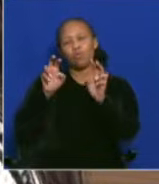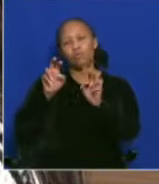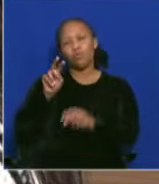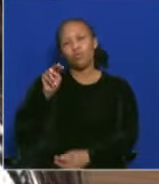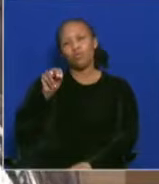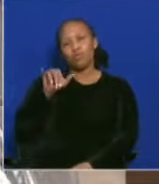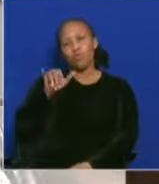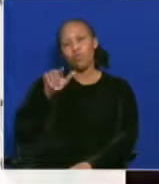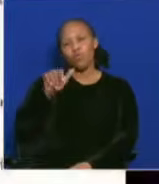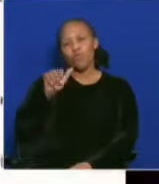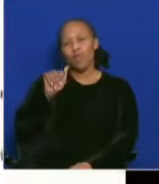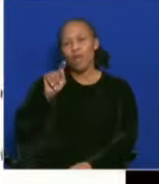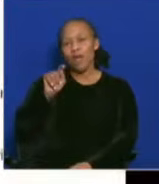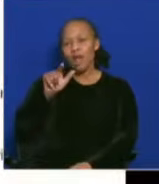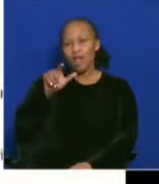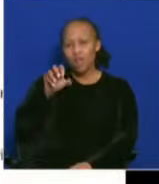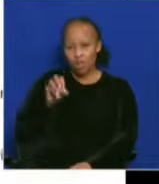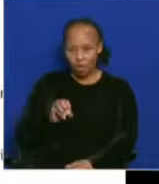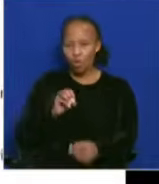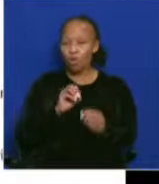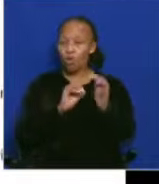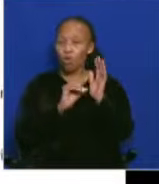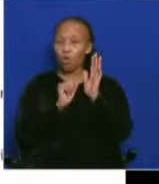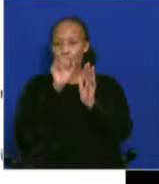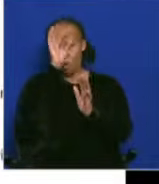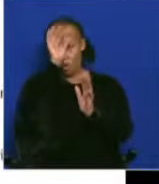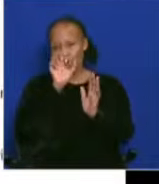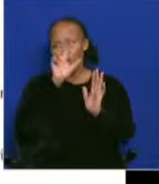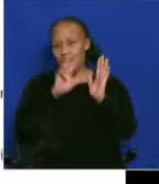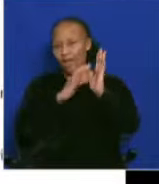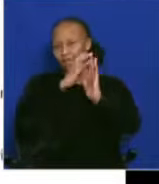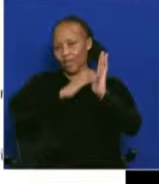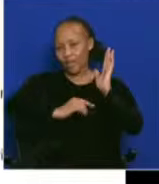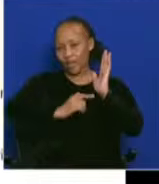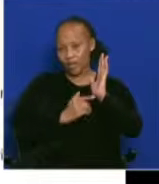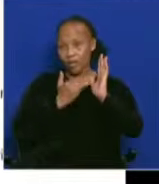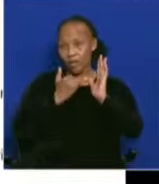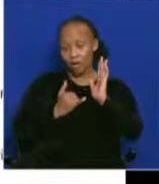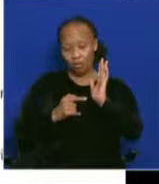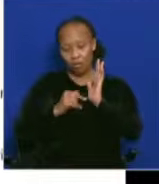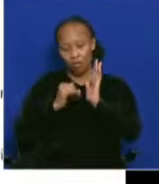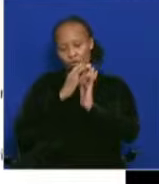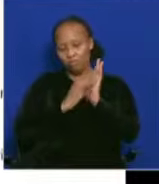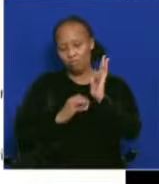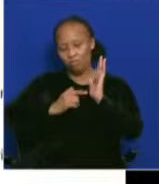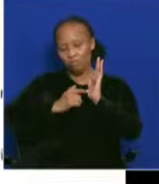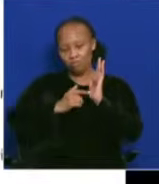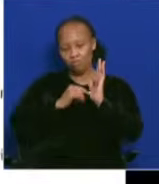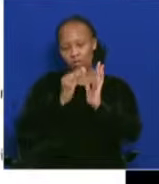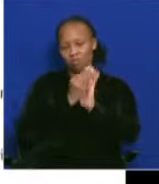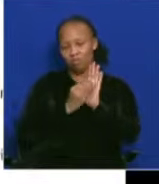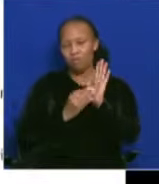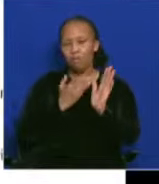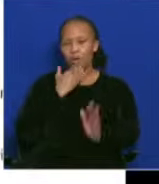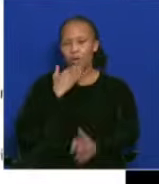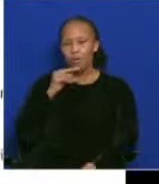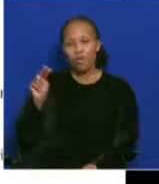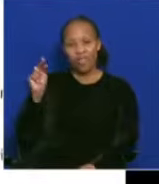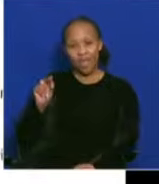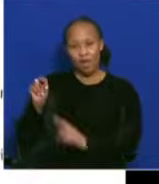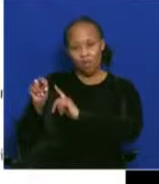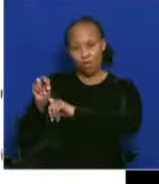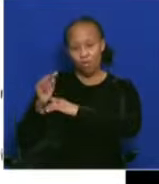Carneylinks has carefully considered the allegations contained in the affidavit deposed to by Nyatlo. To the extent that those allegations